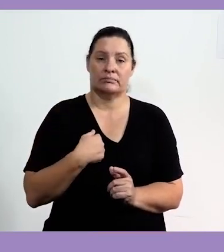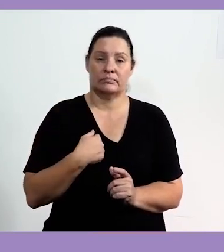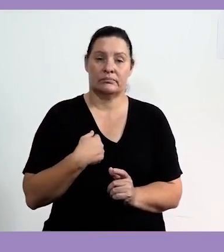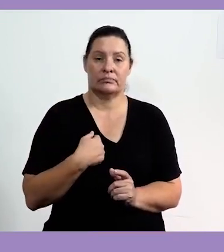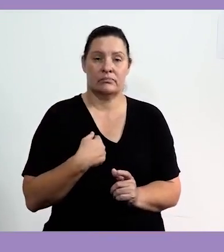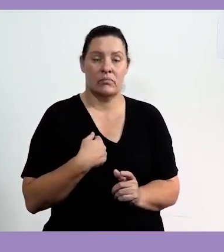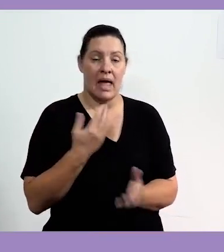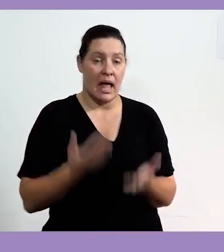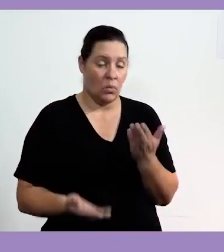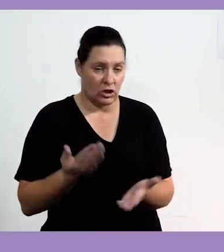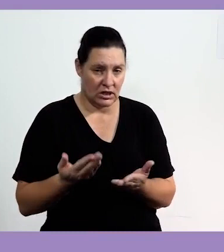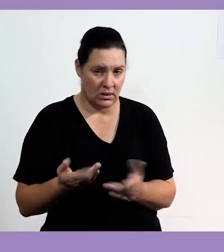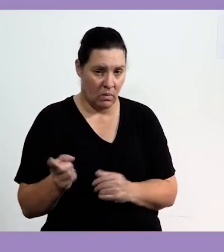our